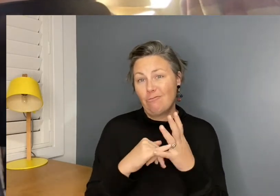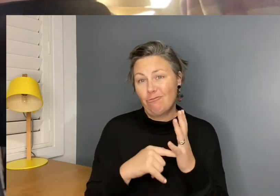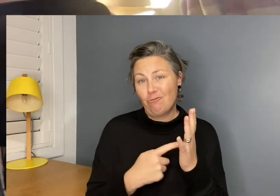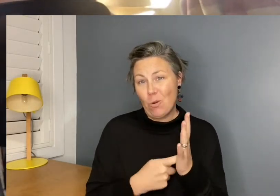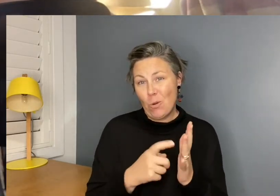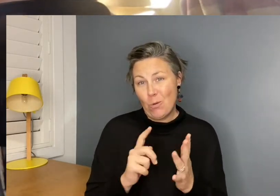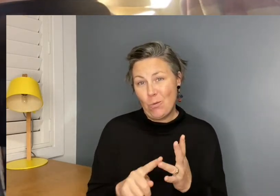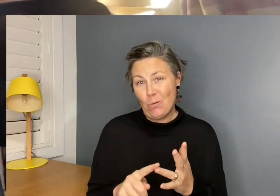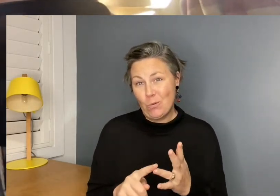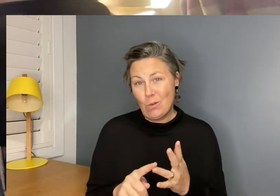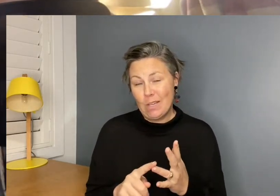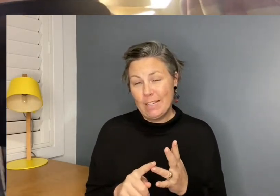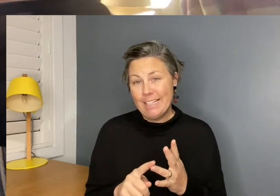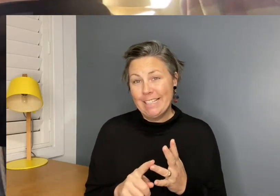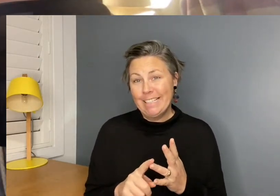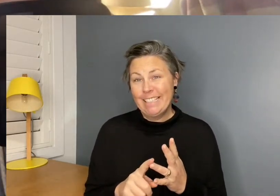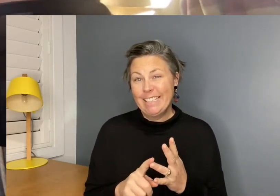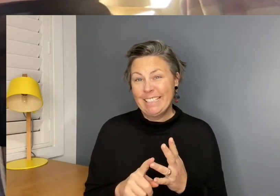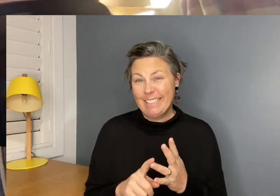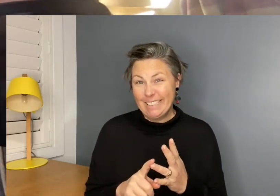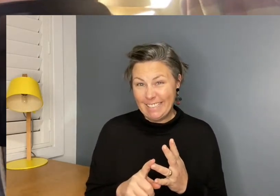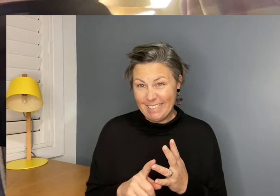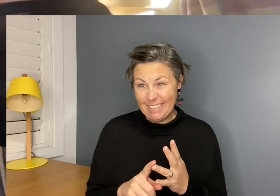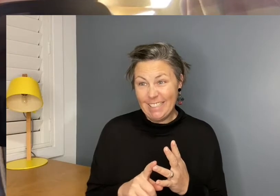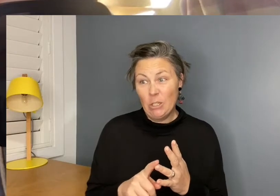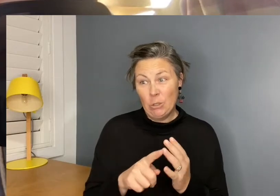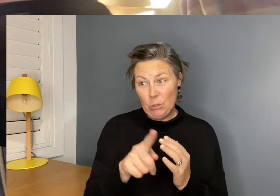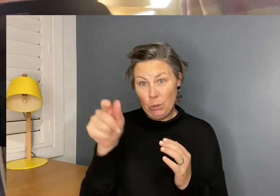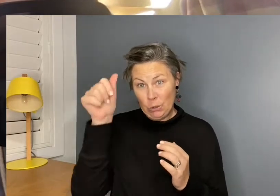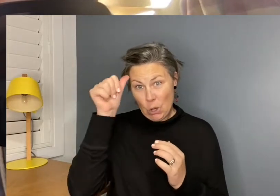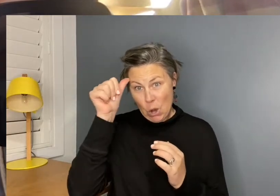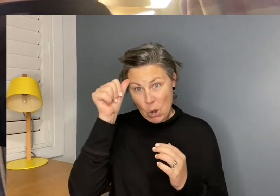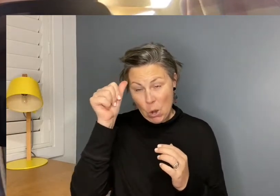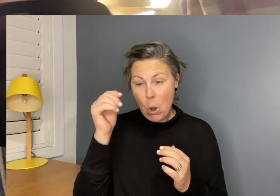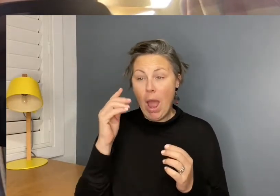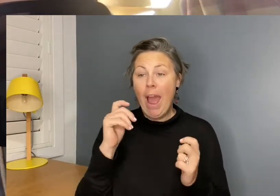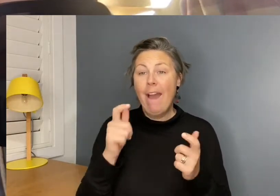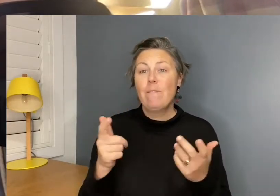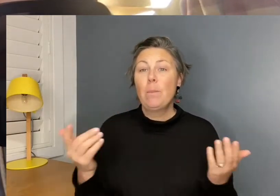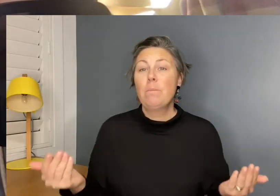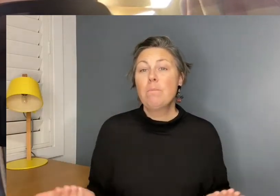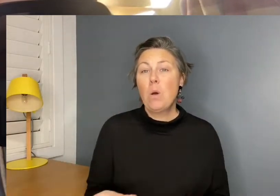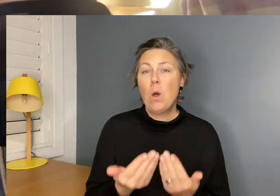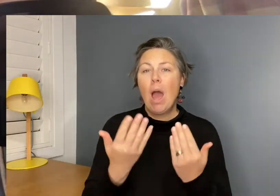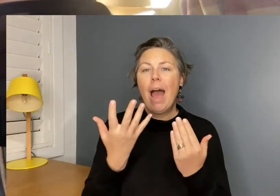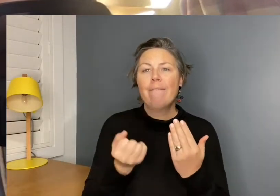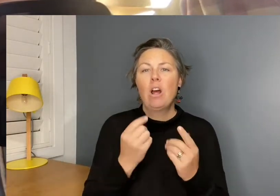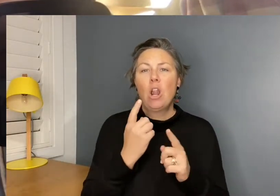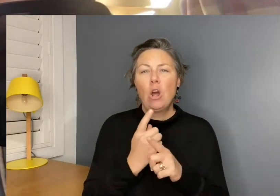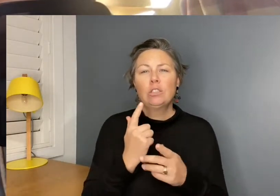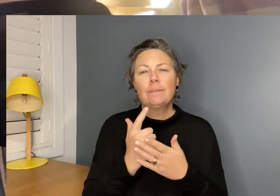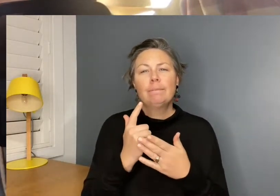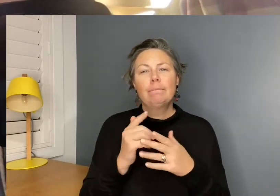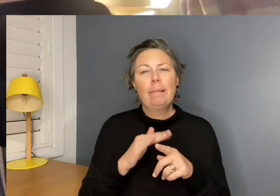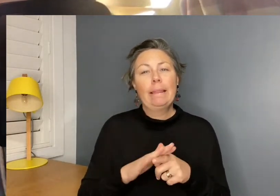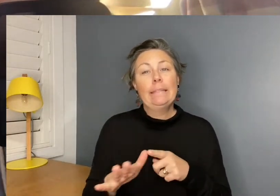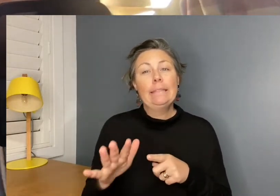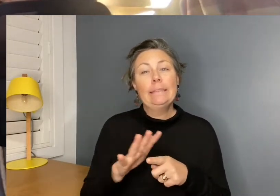So anyone that's given birth will know there's a lot of post-birth